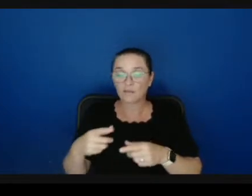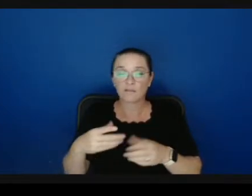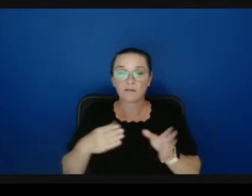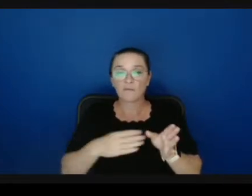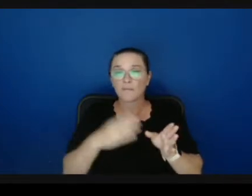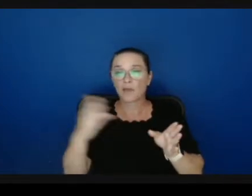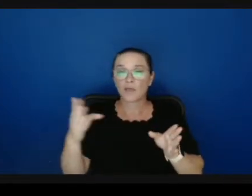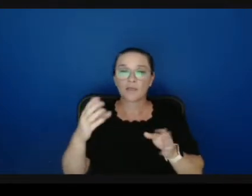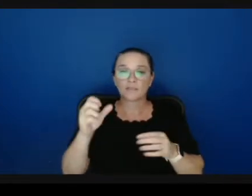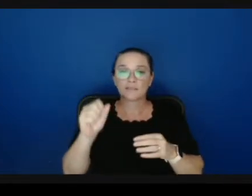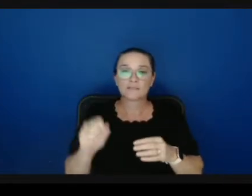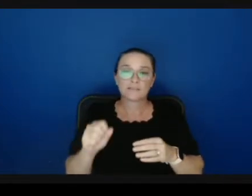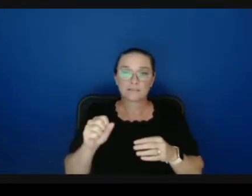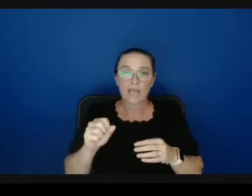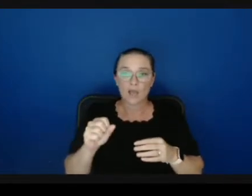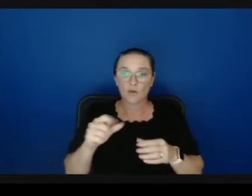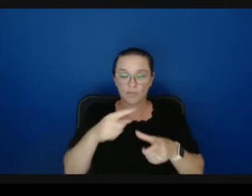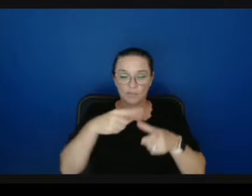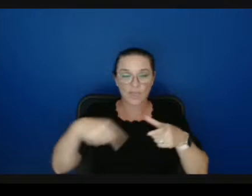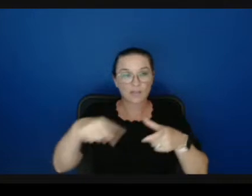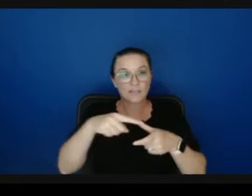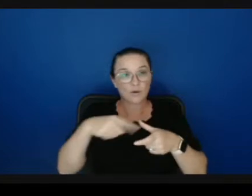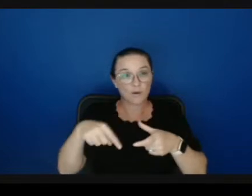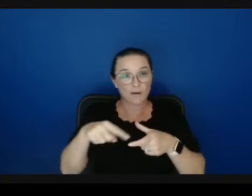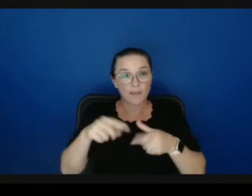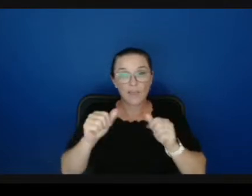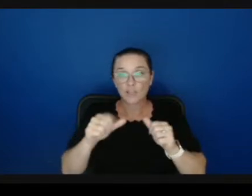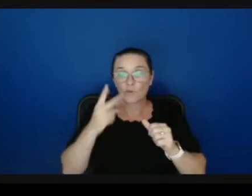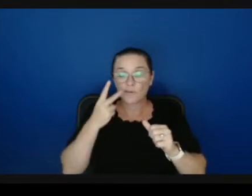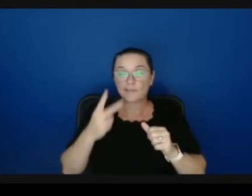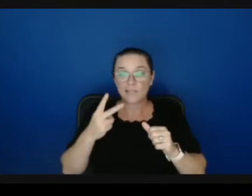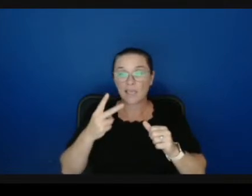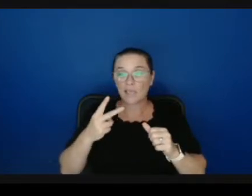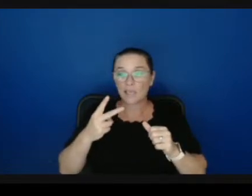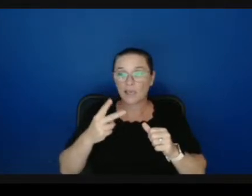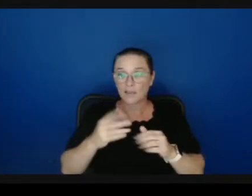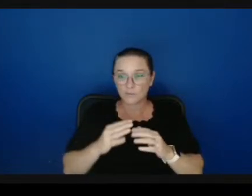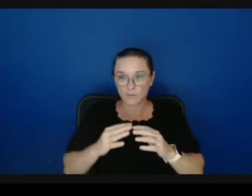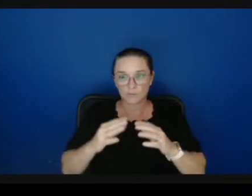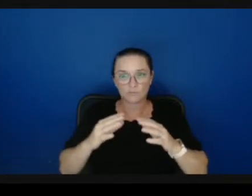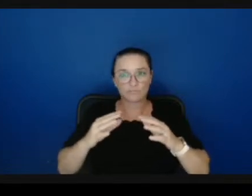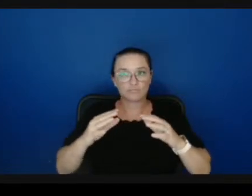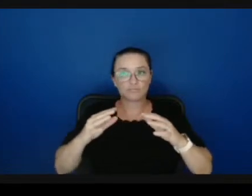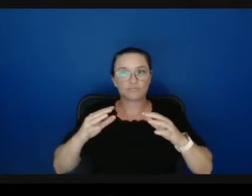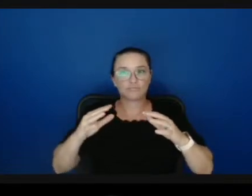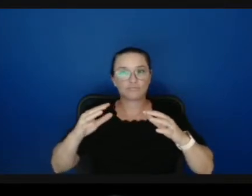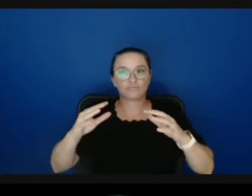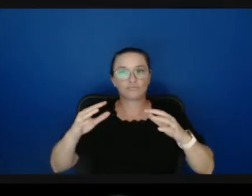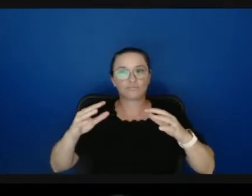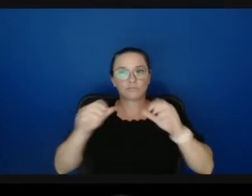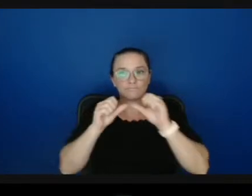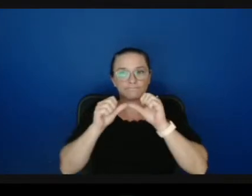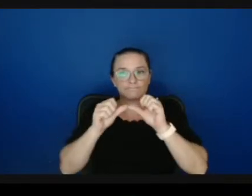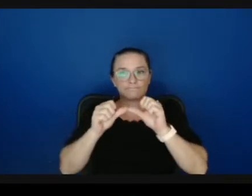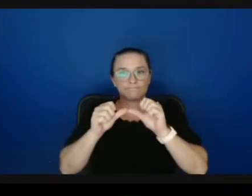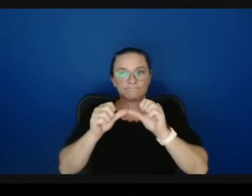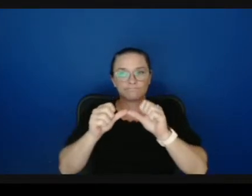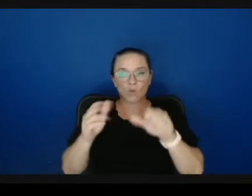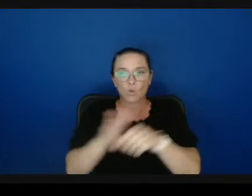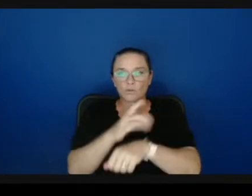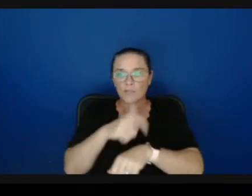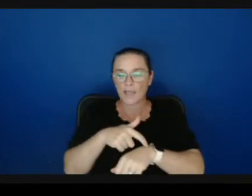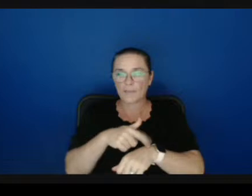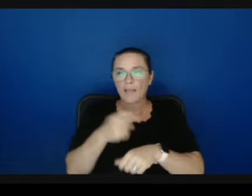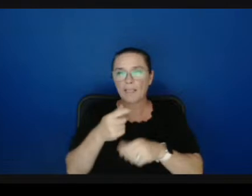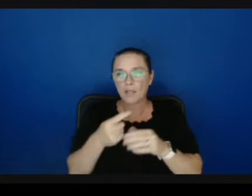signal, shown by the green component here, you can see has been steadily rising that entire time. Fairly steady rate all through here, slightly